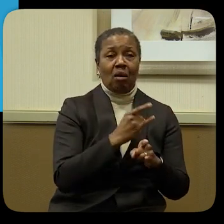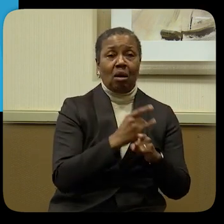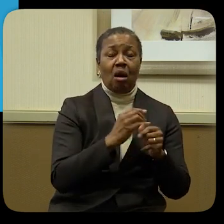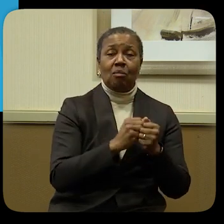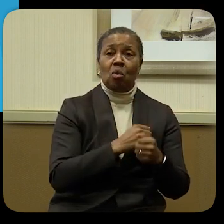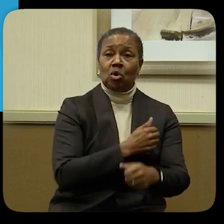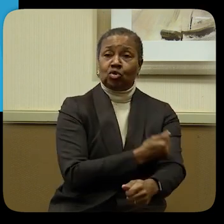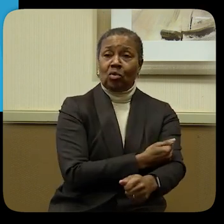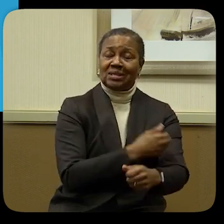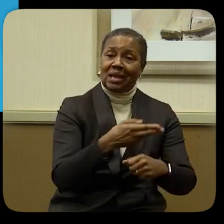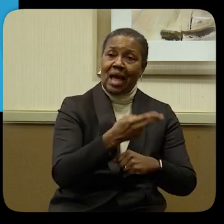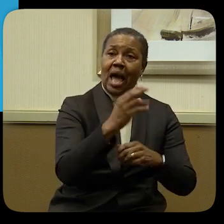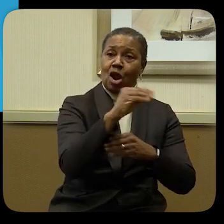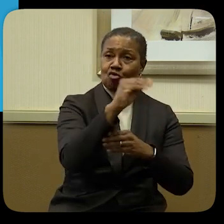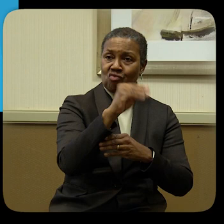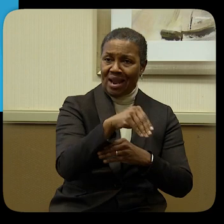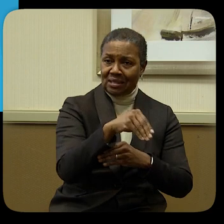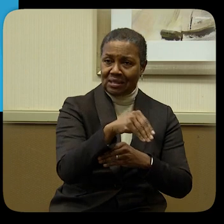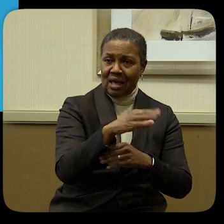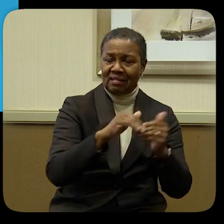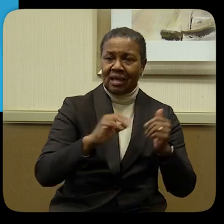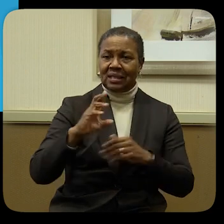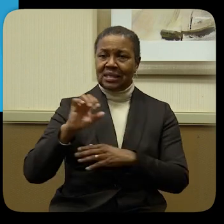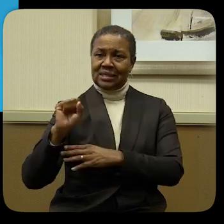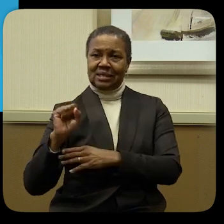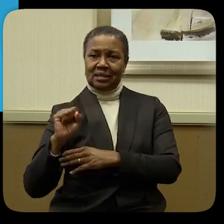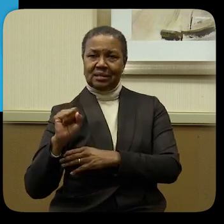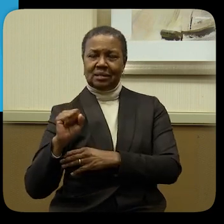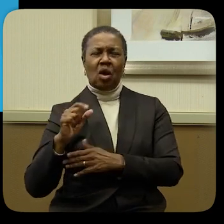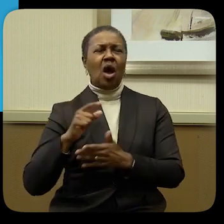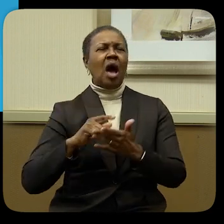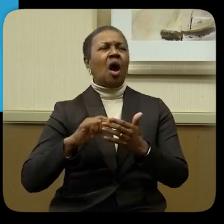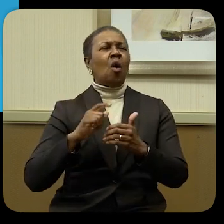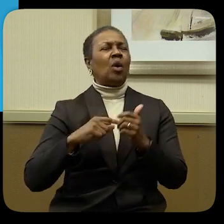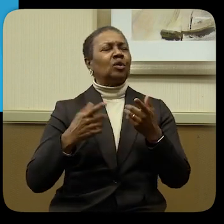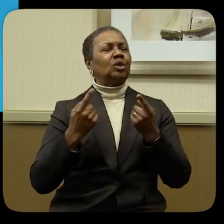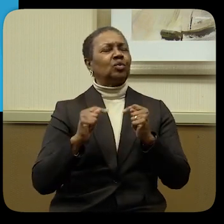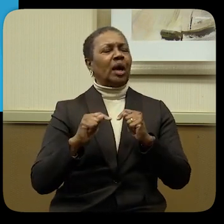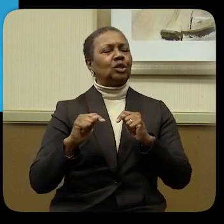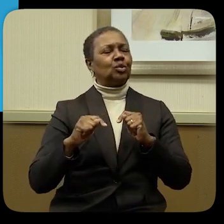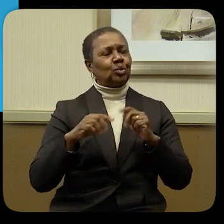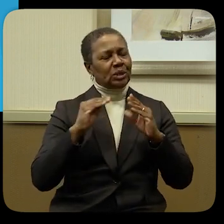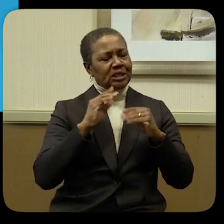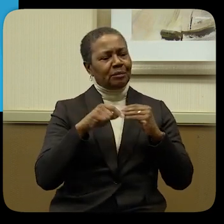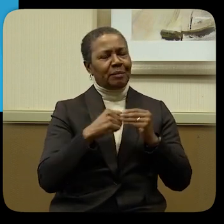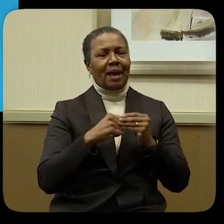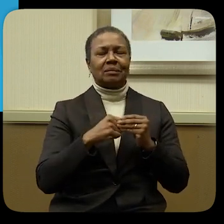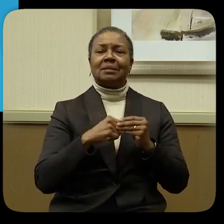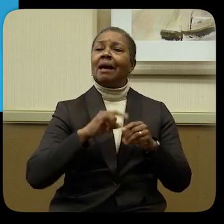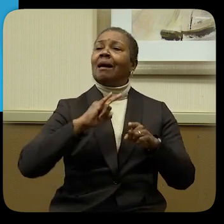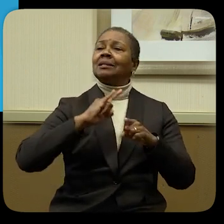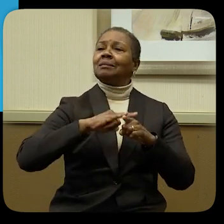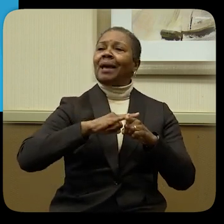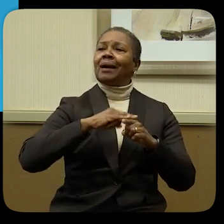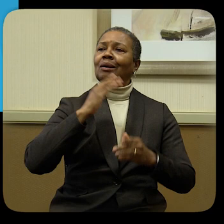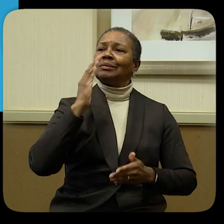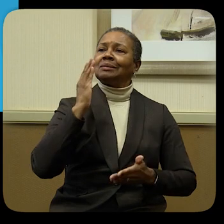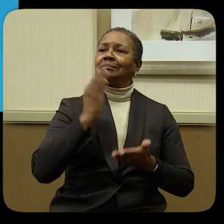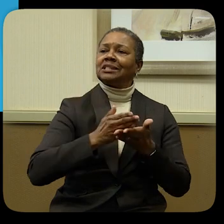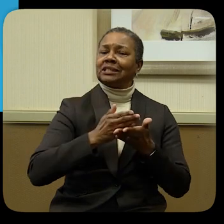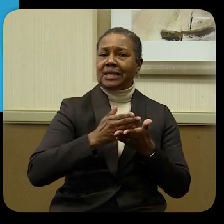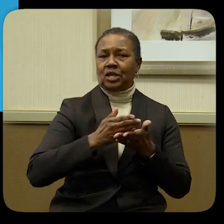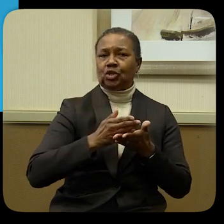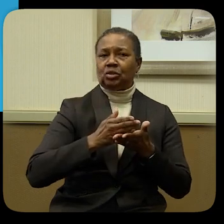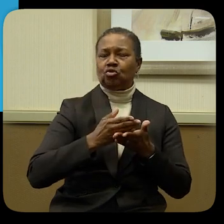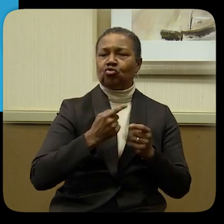like, I think about what is the campaign that we're doing on tobacco cessation or